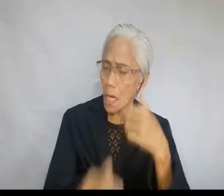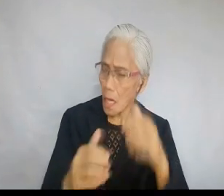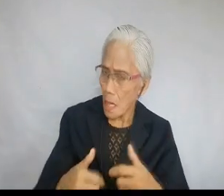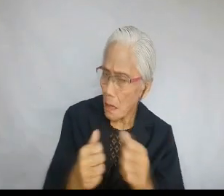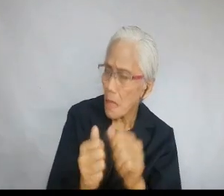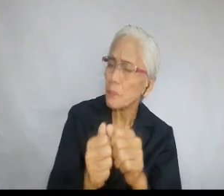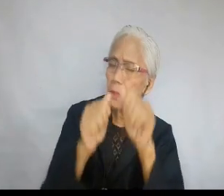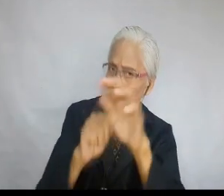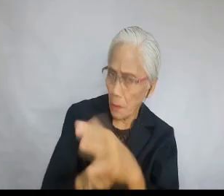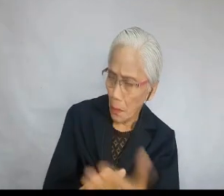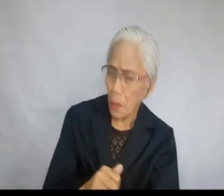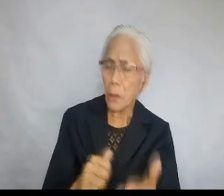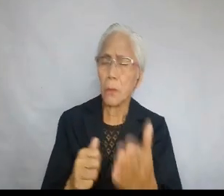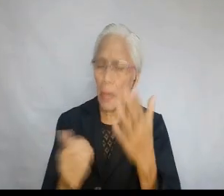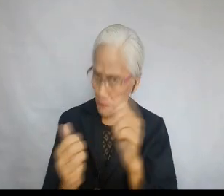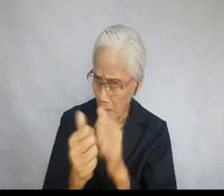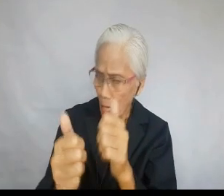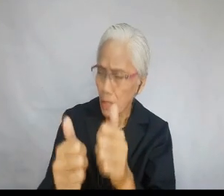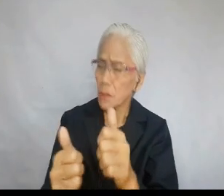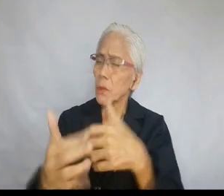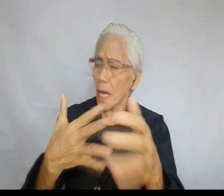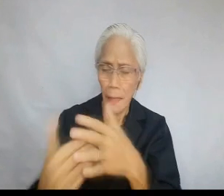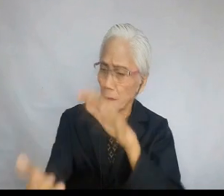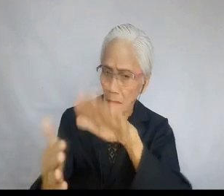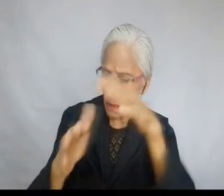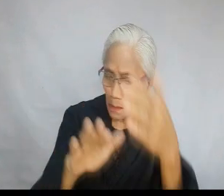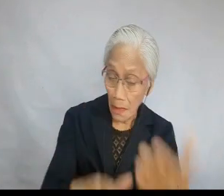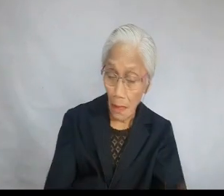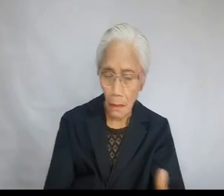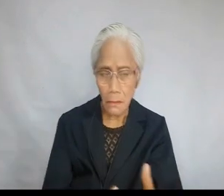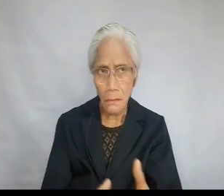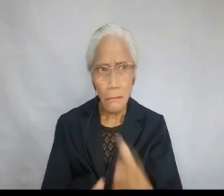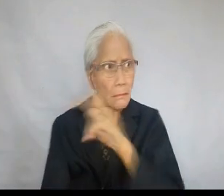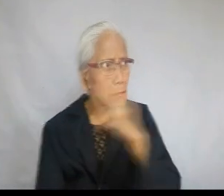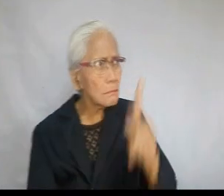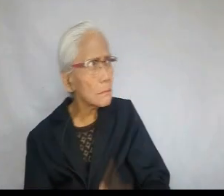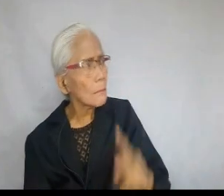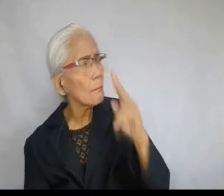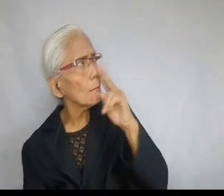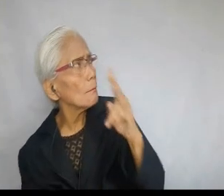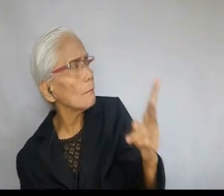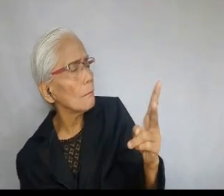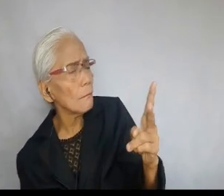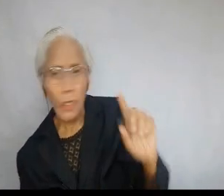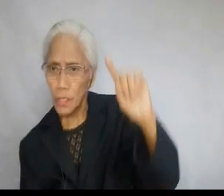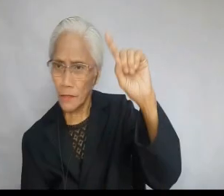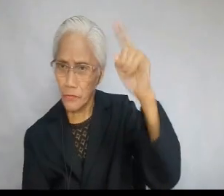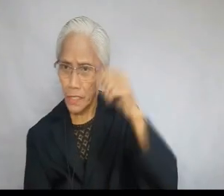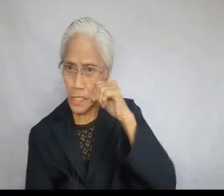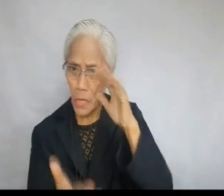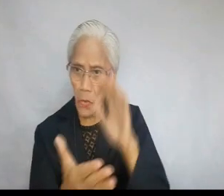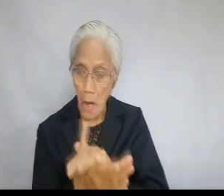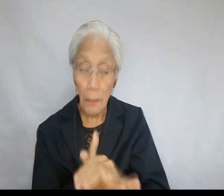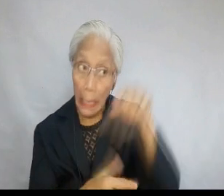go, even if it is to the afterlife." And the king looked, and it was his first wife. But this was the